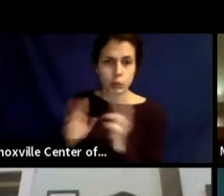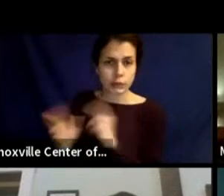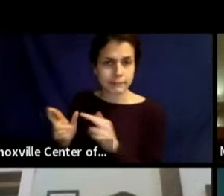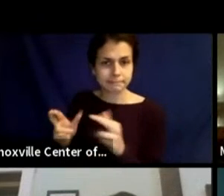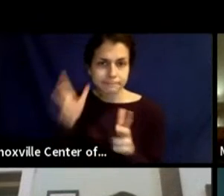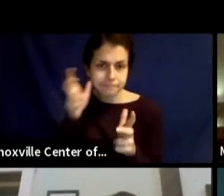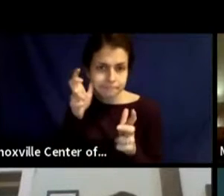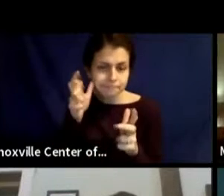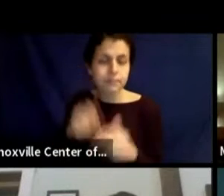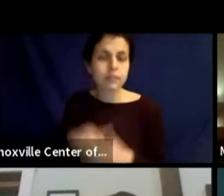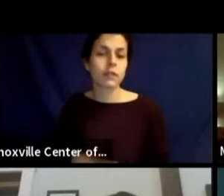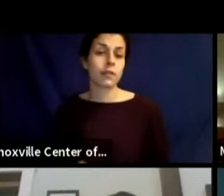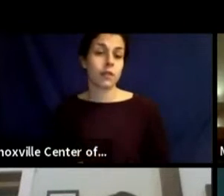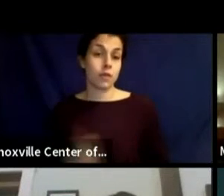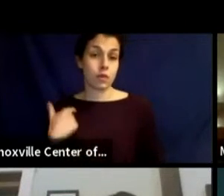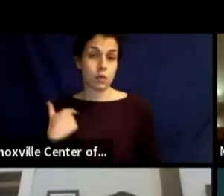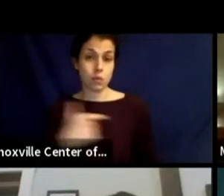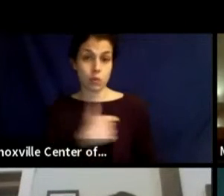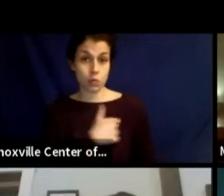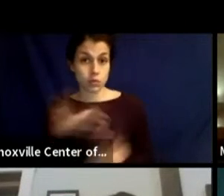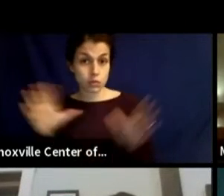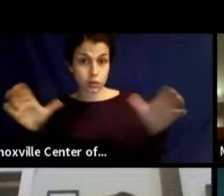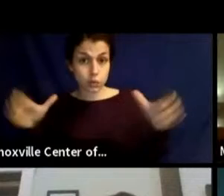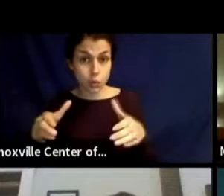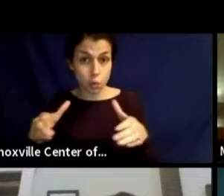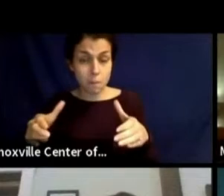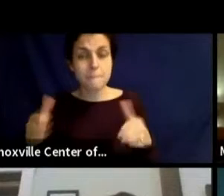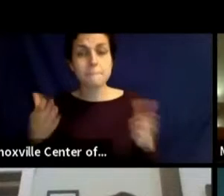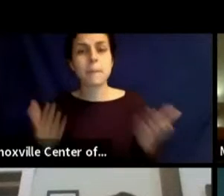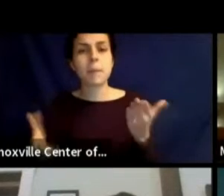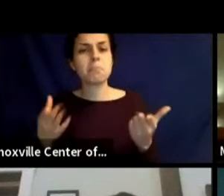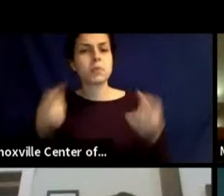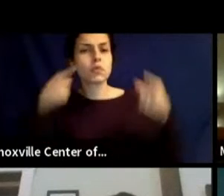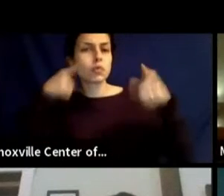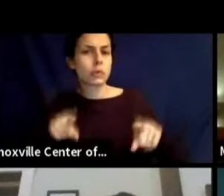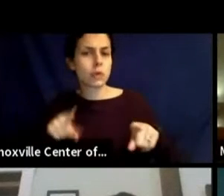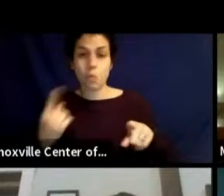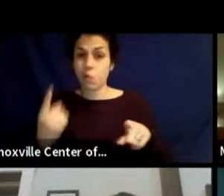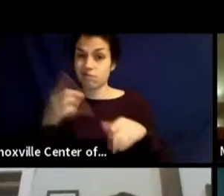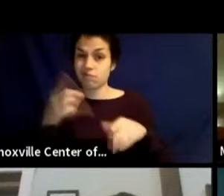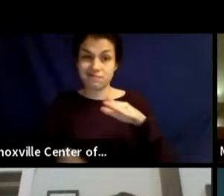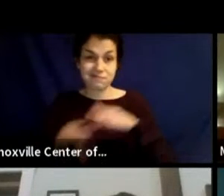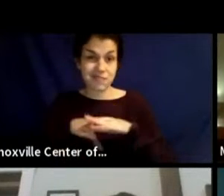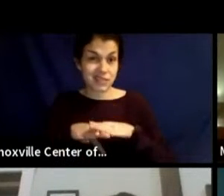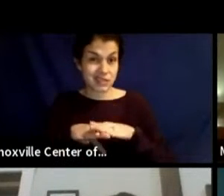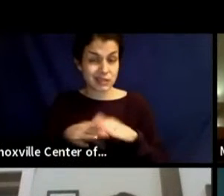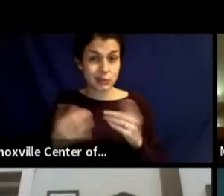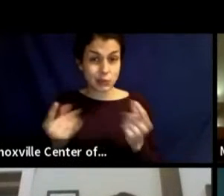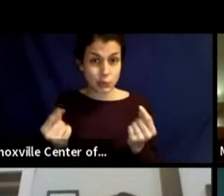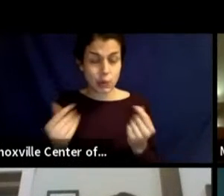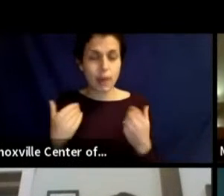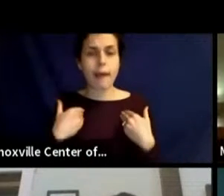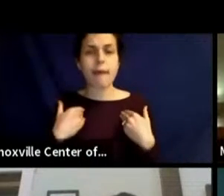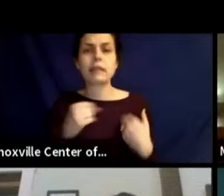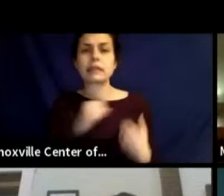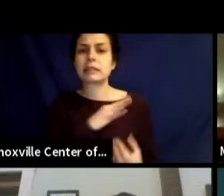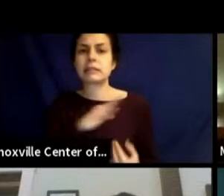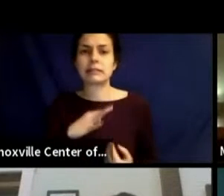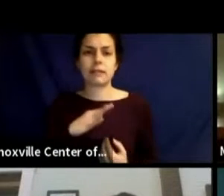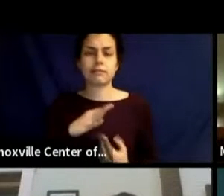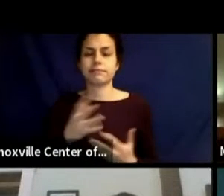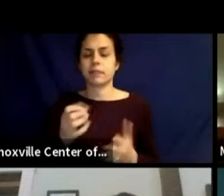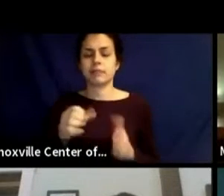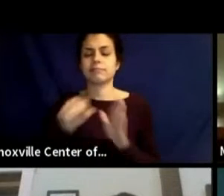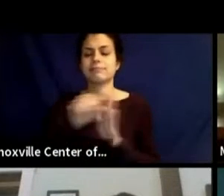that we as a group may agree on would be one basic thing, that is to have a statewide mask mandate.